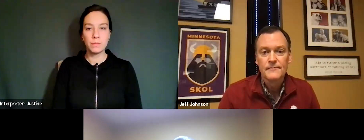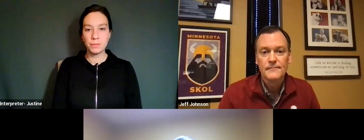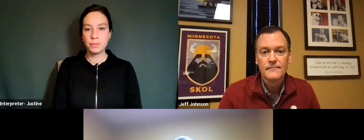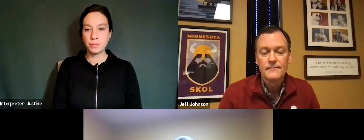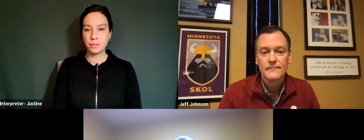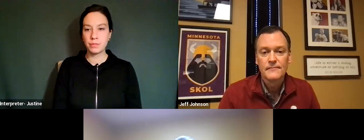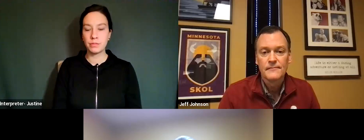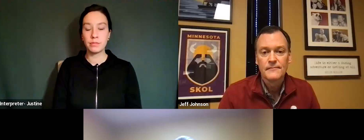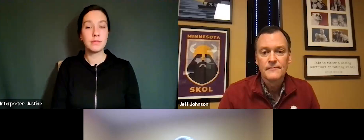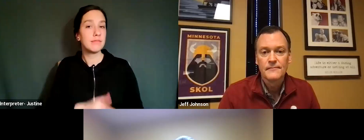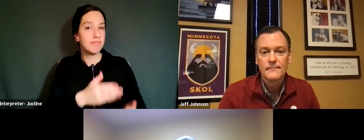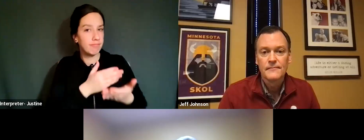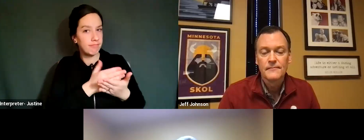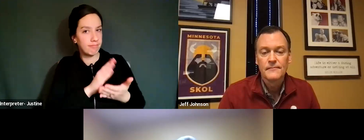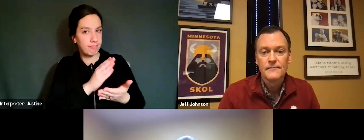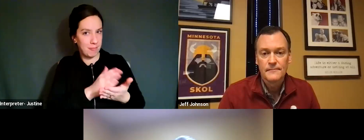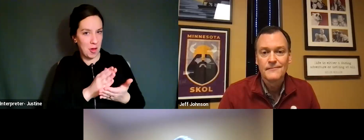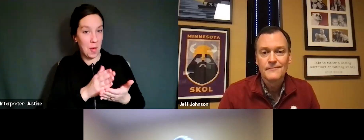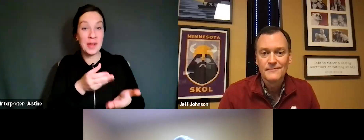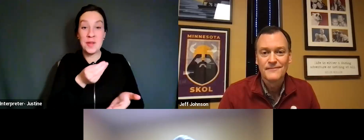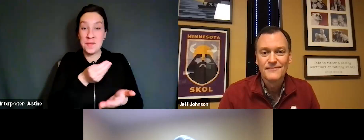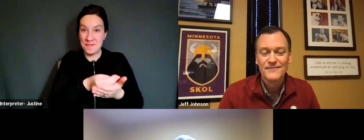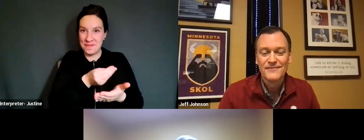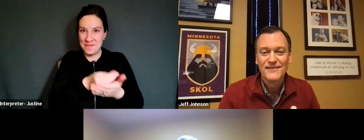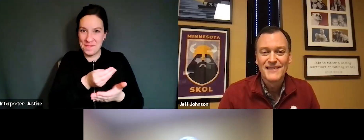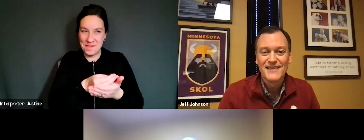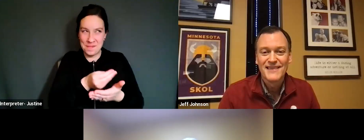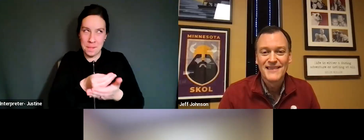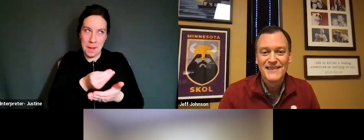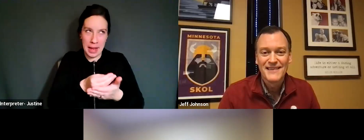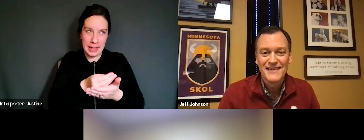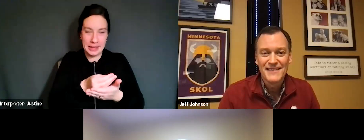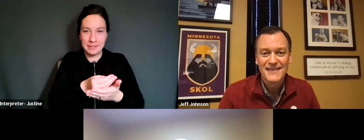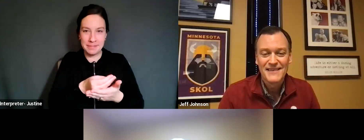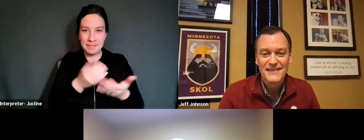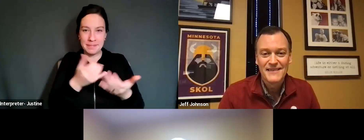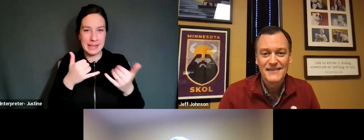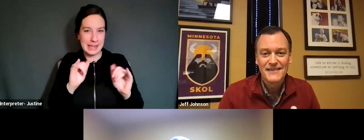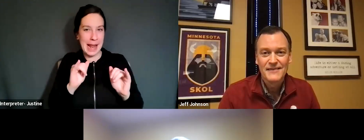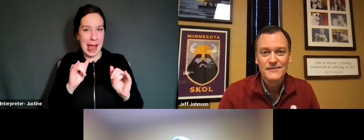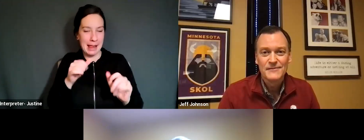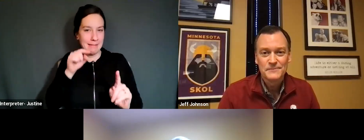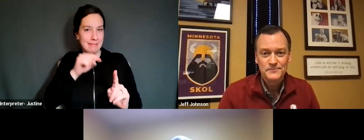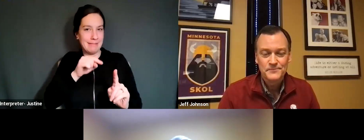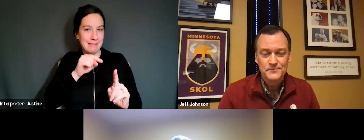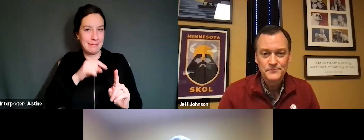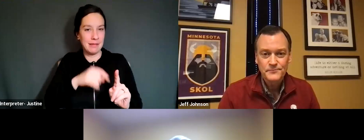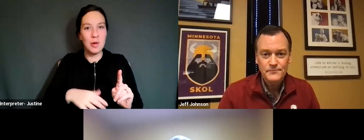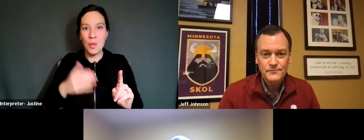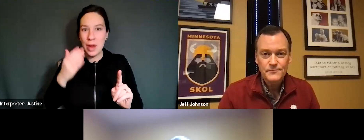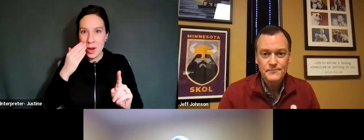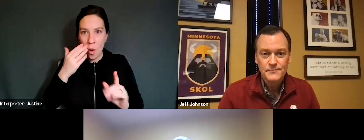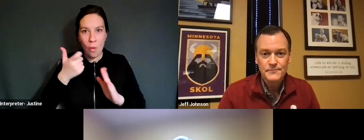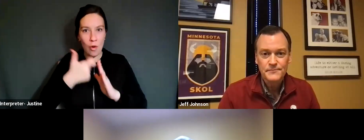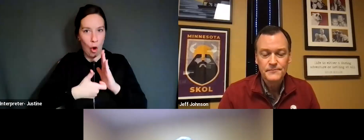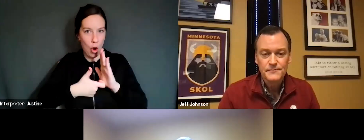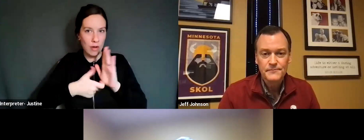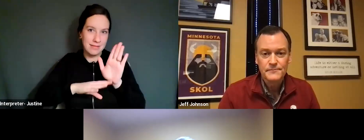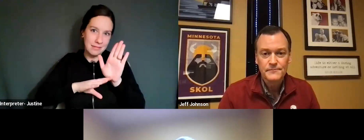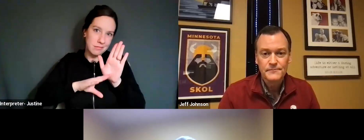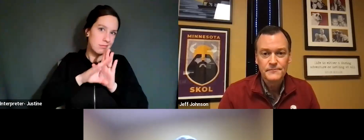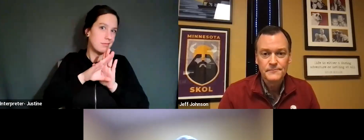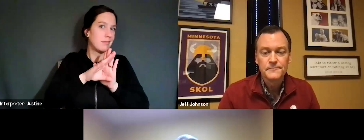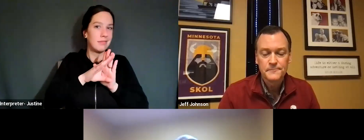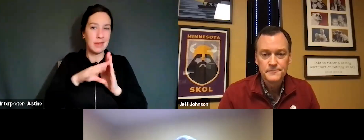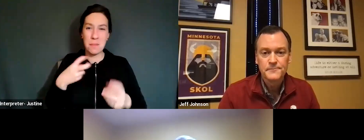All right. And since you're talking money, Jeff, let's stay there because we know that inflation is a real